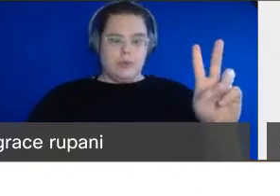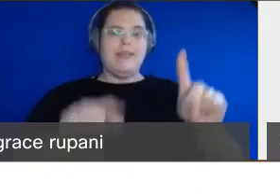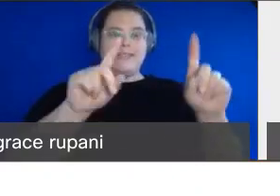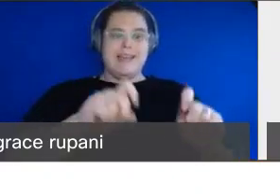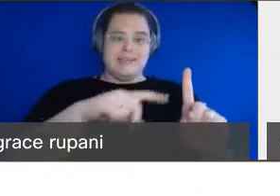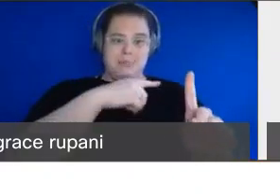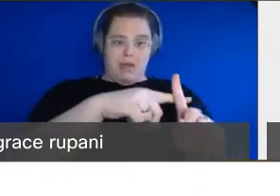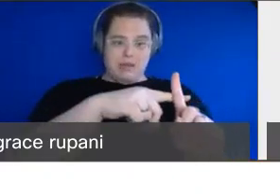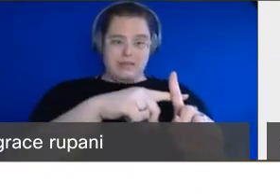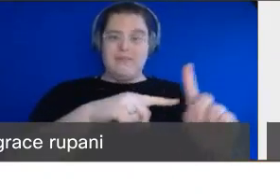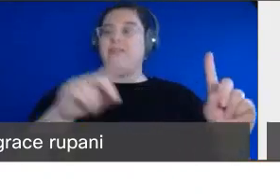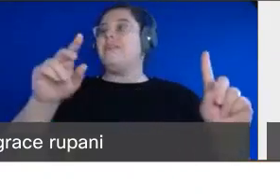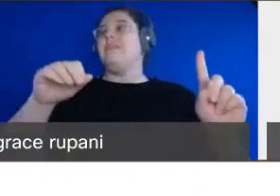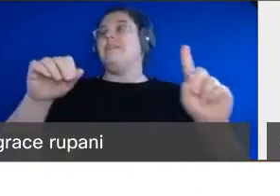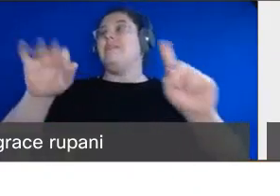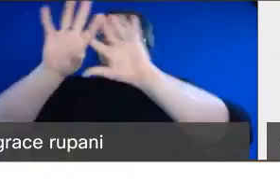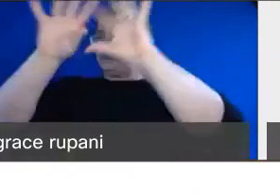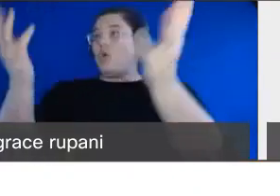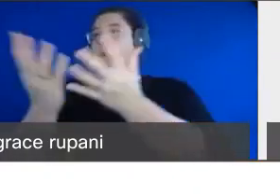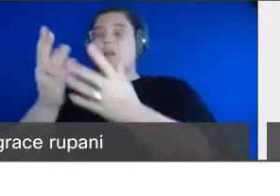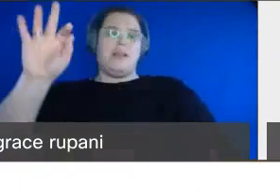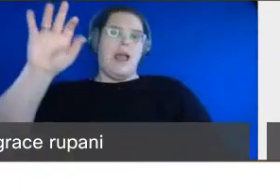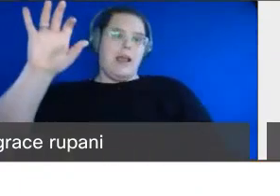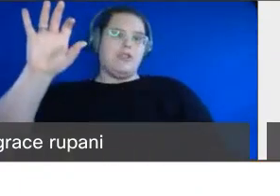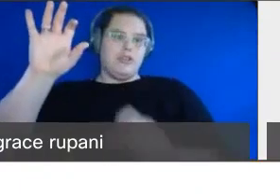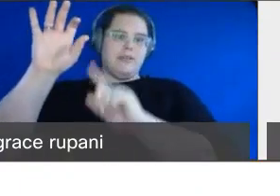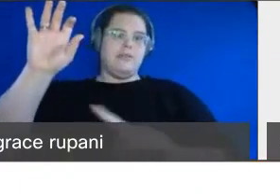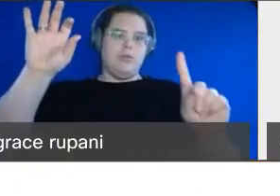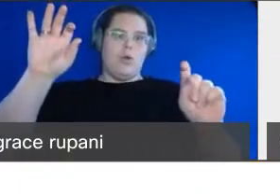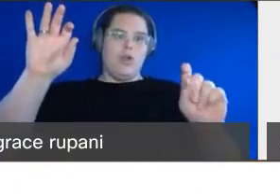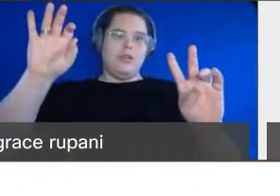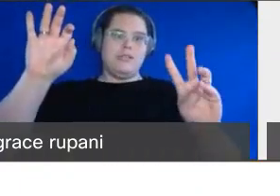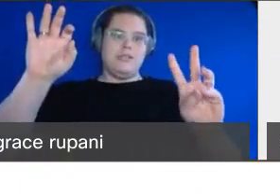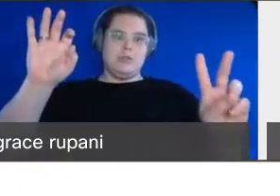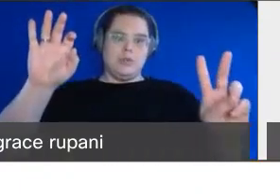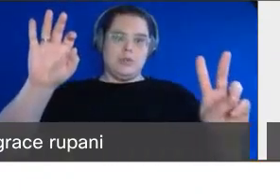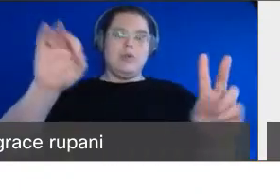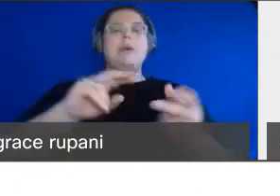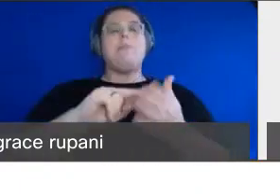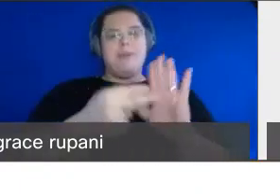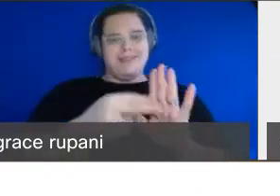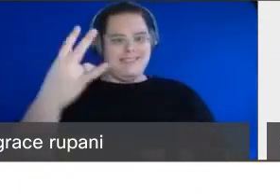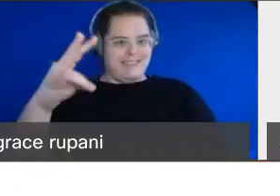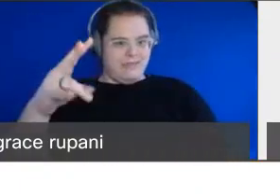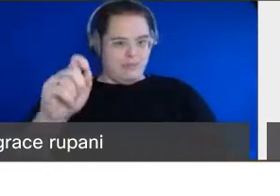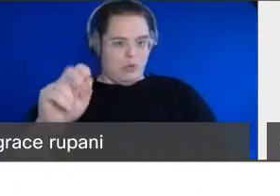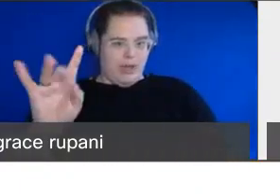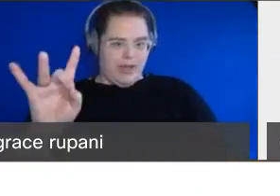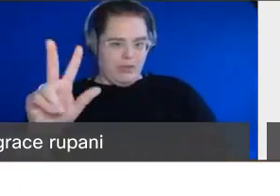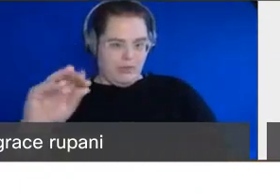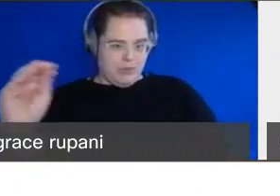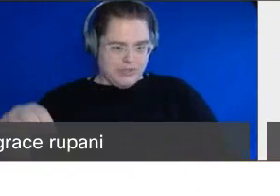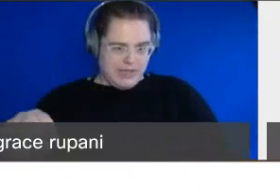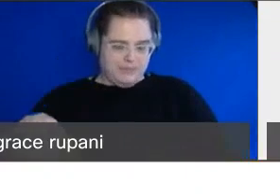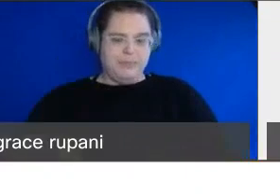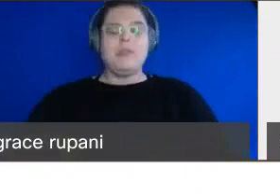over 900, gives us a COVID infection rate of 17.38%. And with confirmed